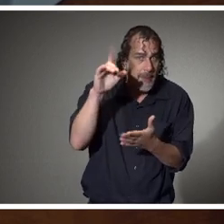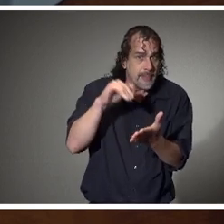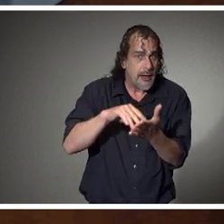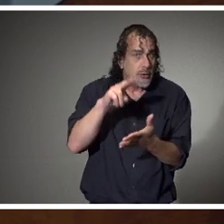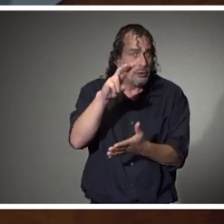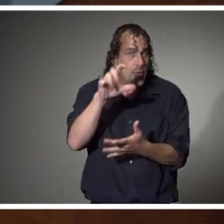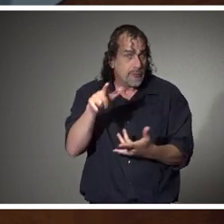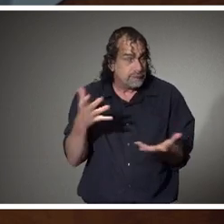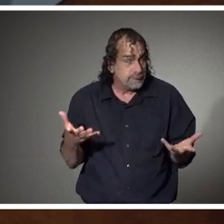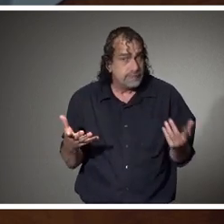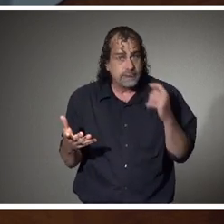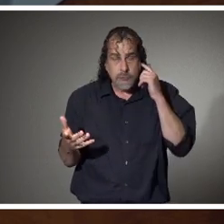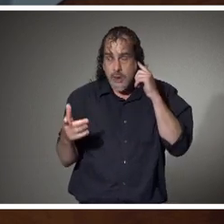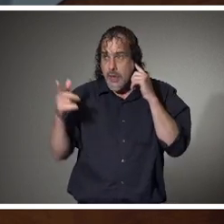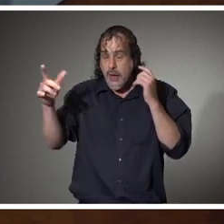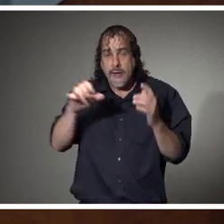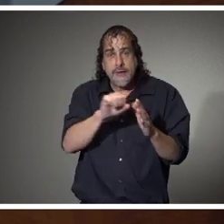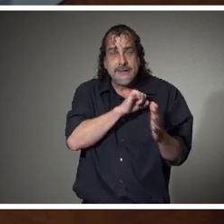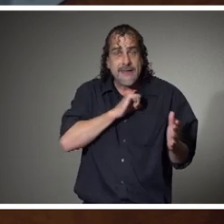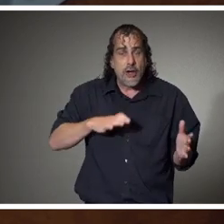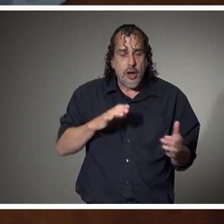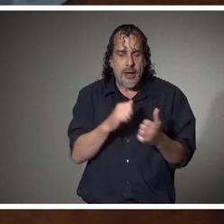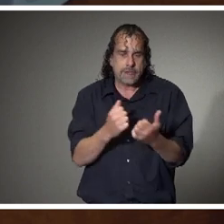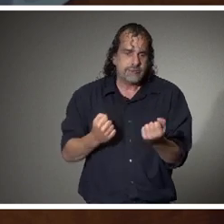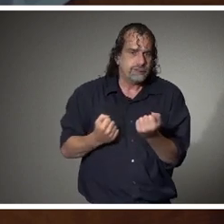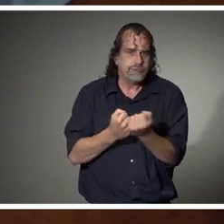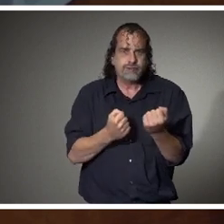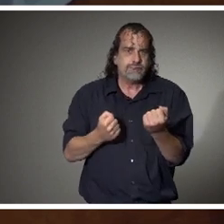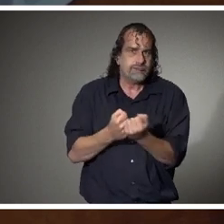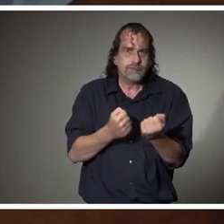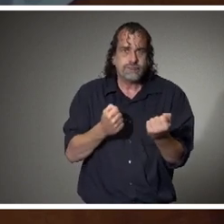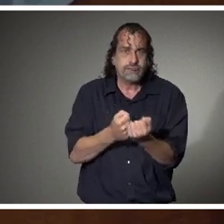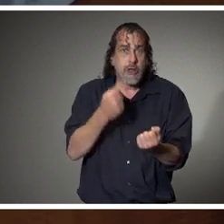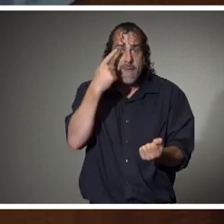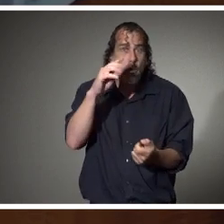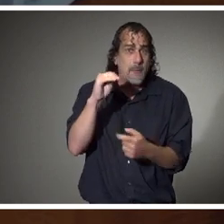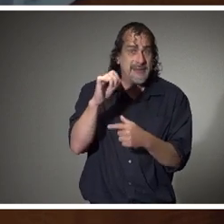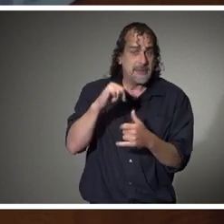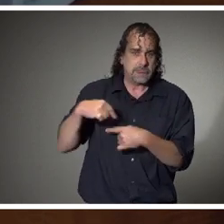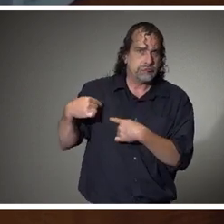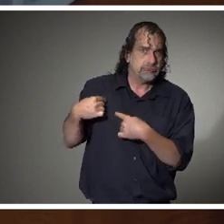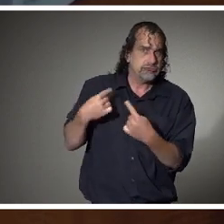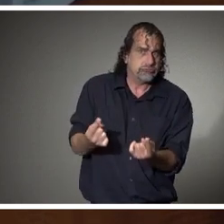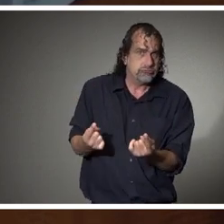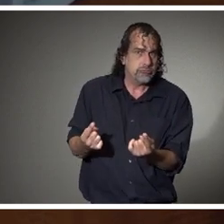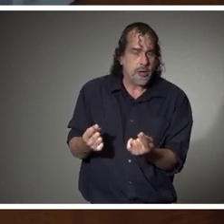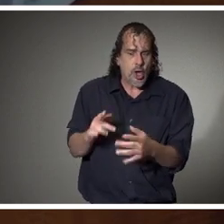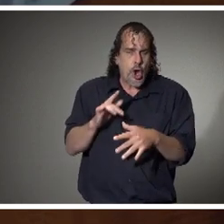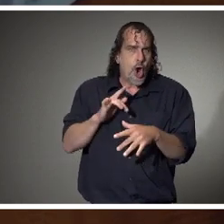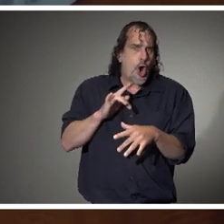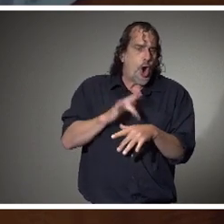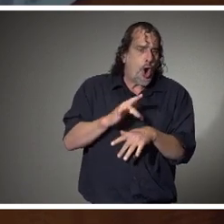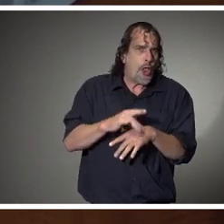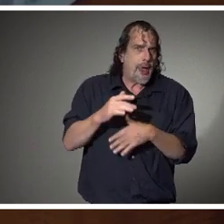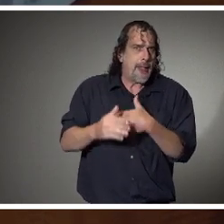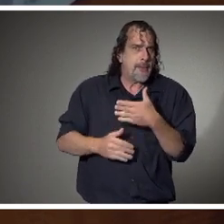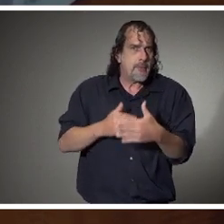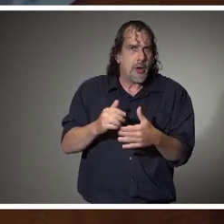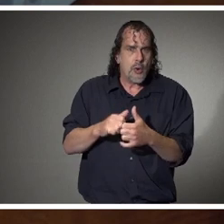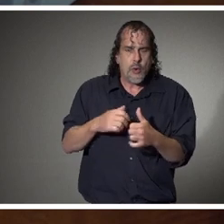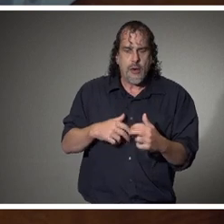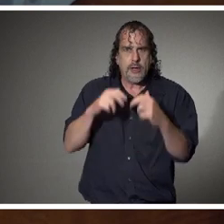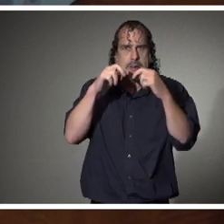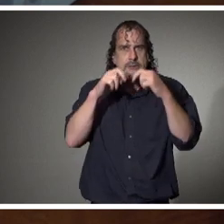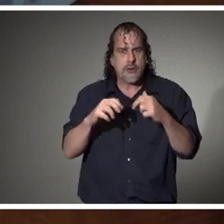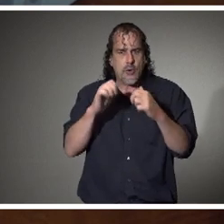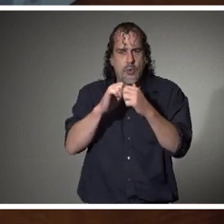Mississippi every step of the way. I'll just give you one example. Early on in this process, we sat down with our Mississippi Department